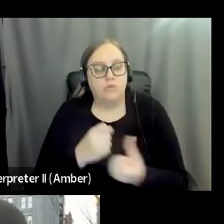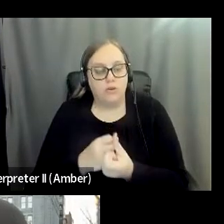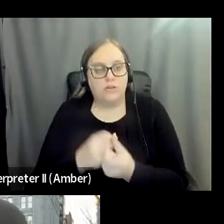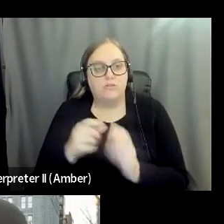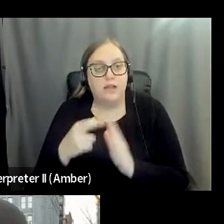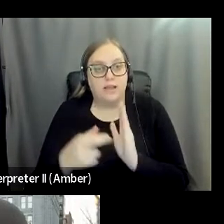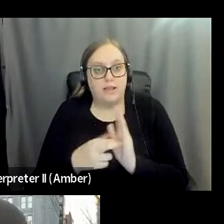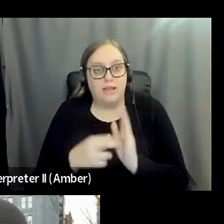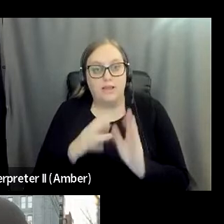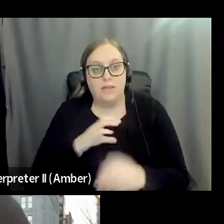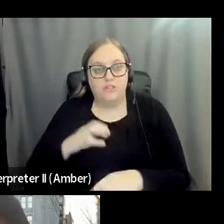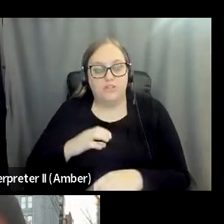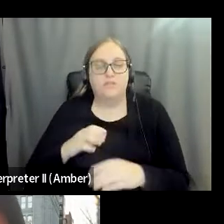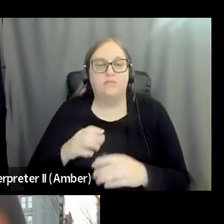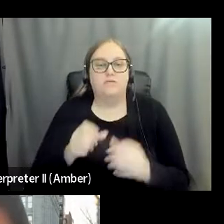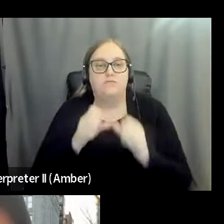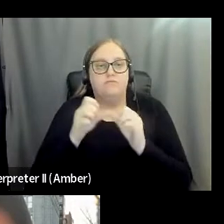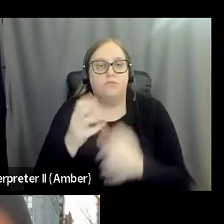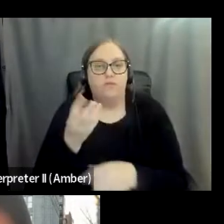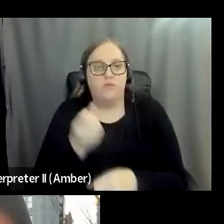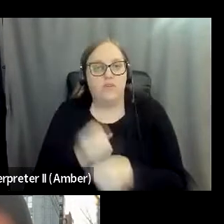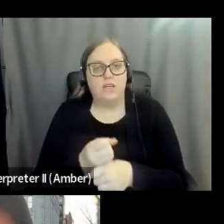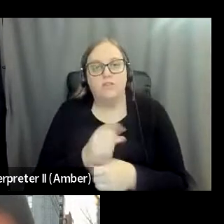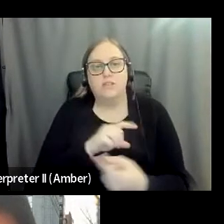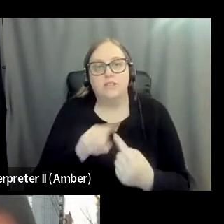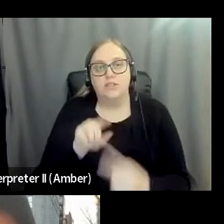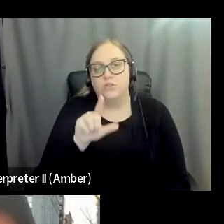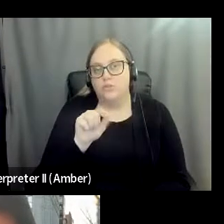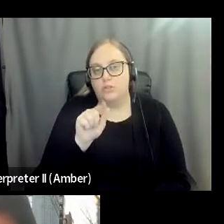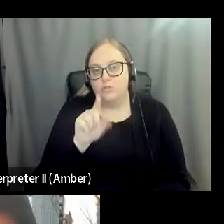ending December 20th, 2026.